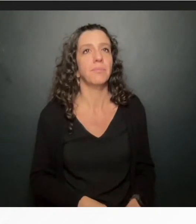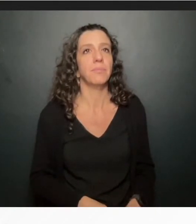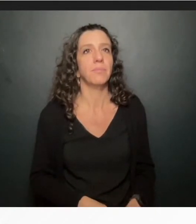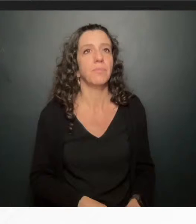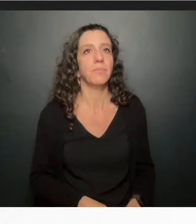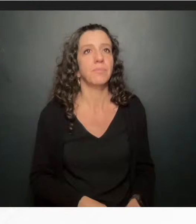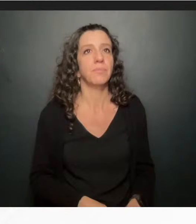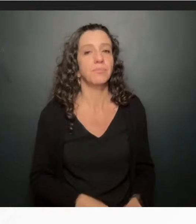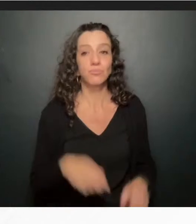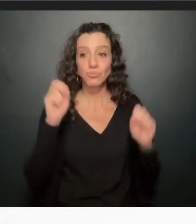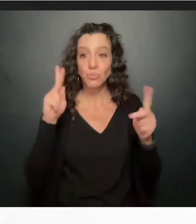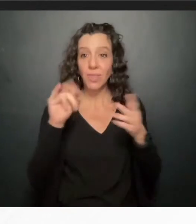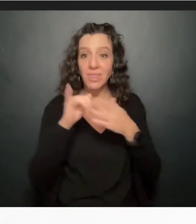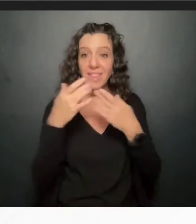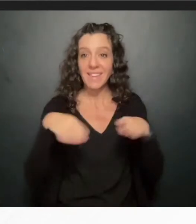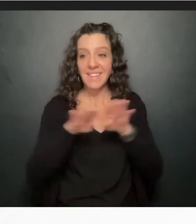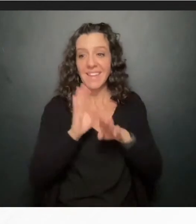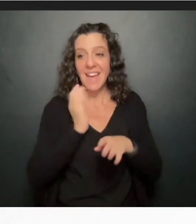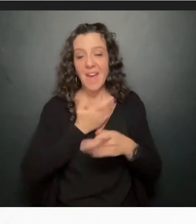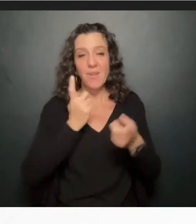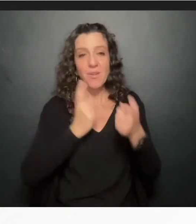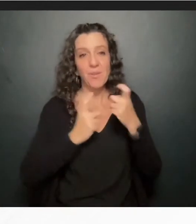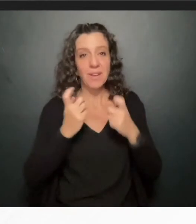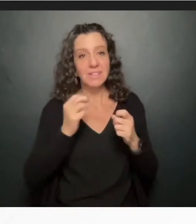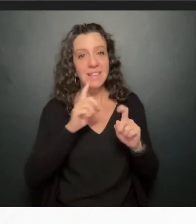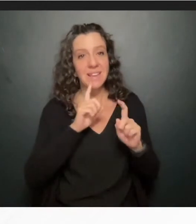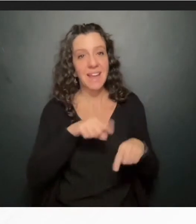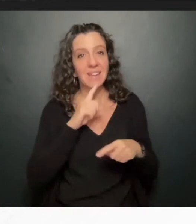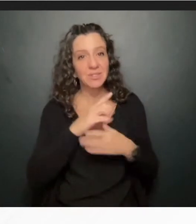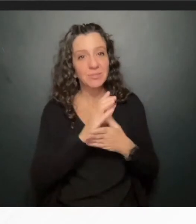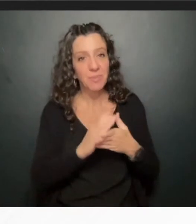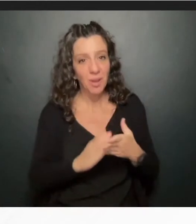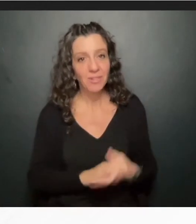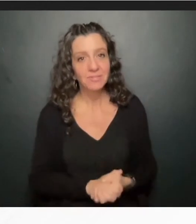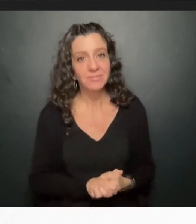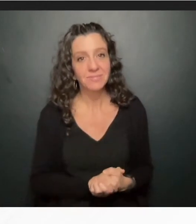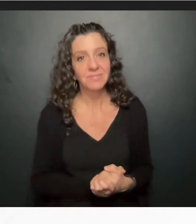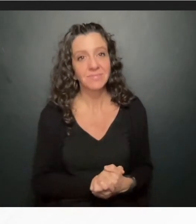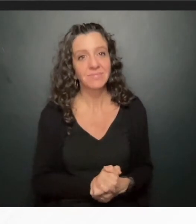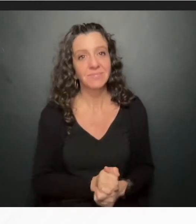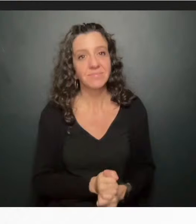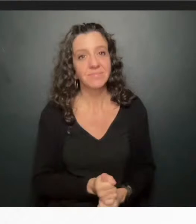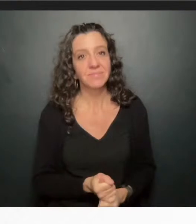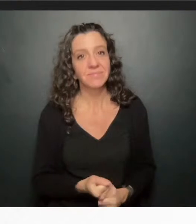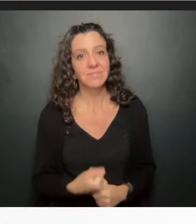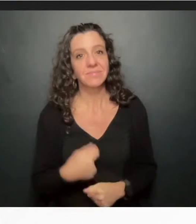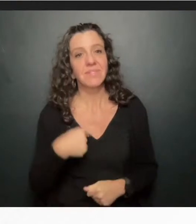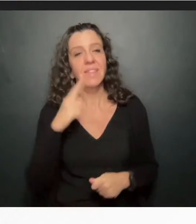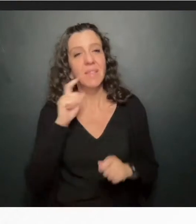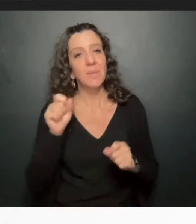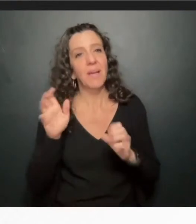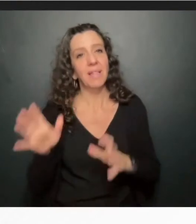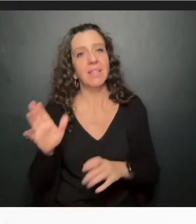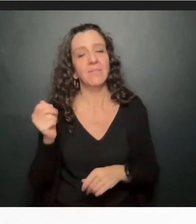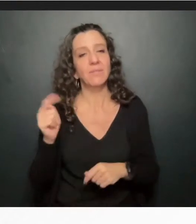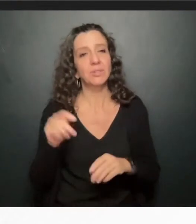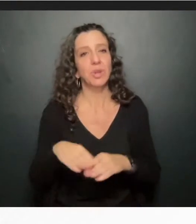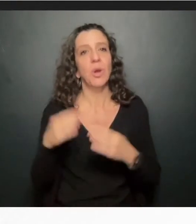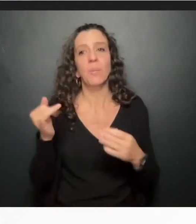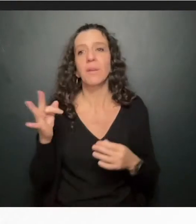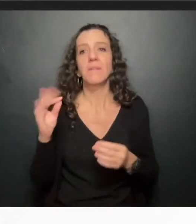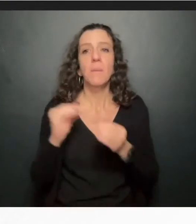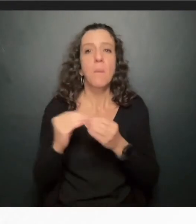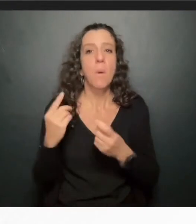Okay, that concludes our questions and answers portion. I believe that we can leave the chat open, so if the questions that